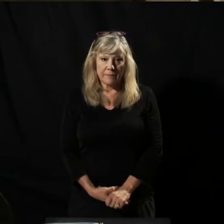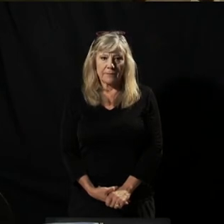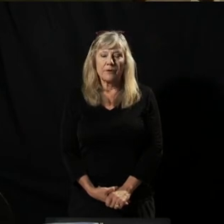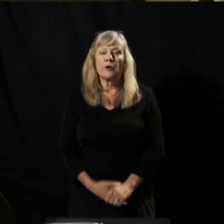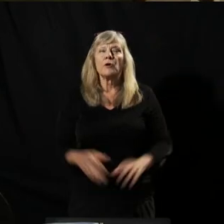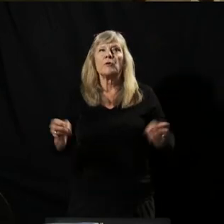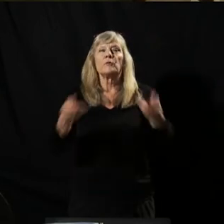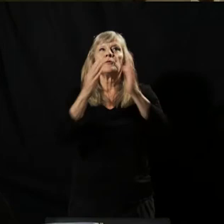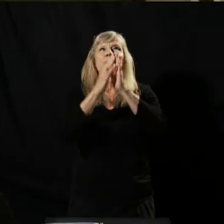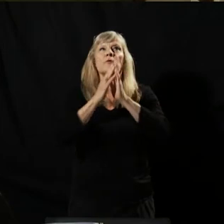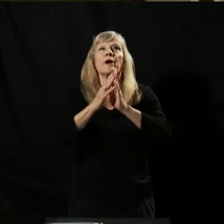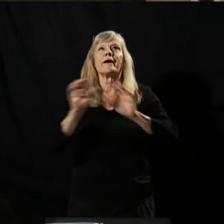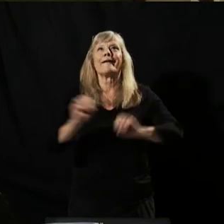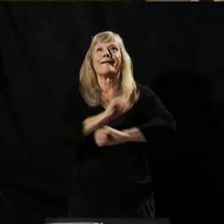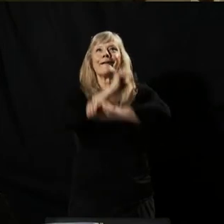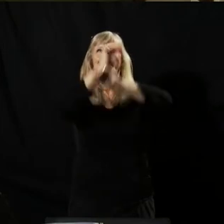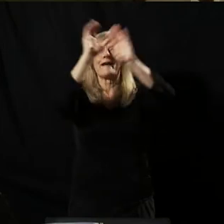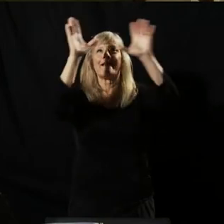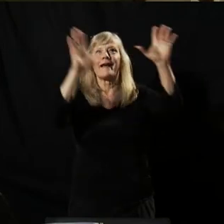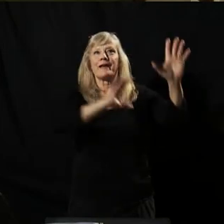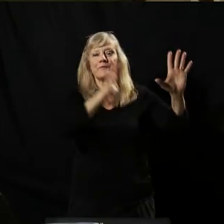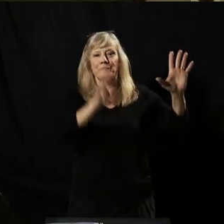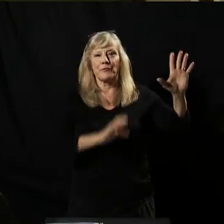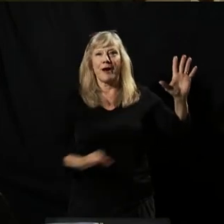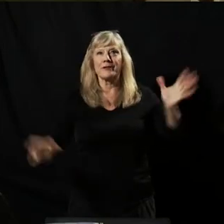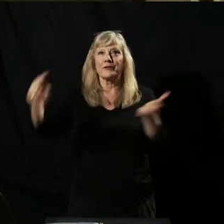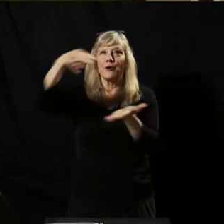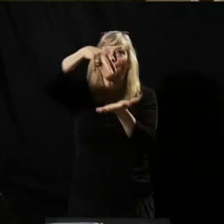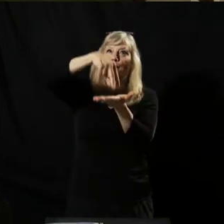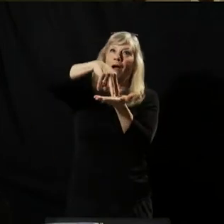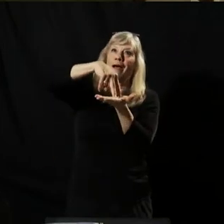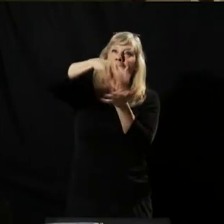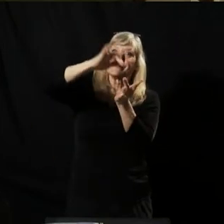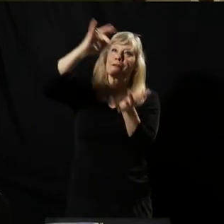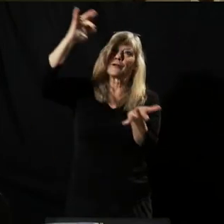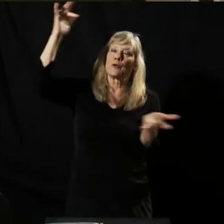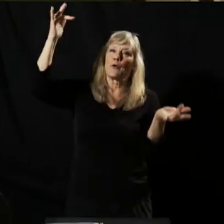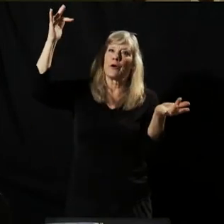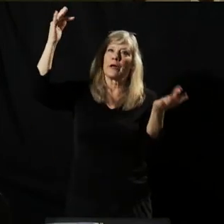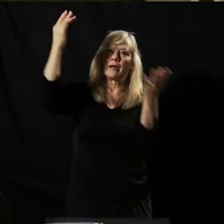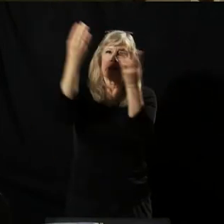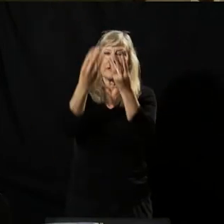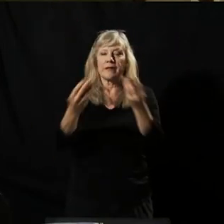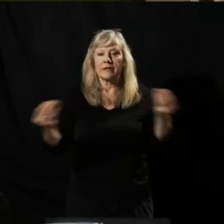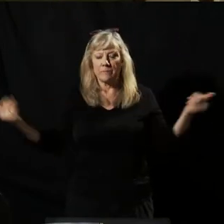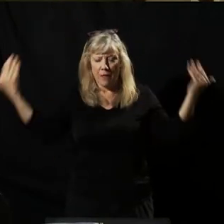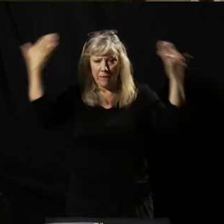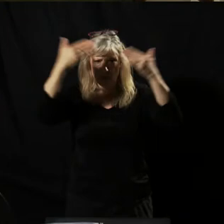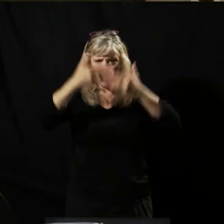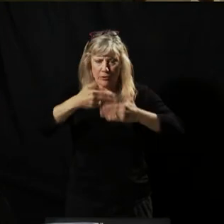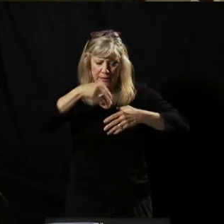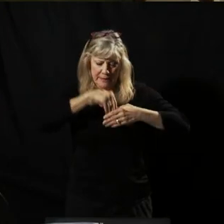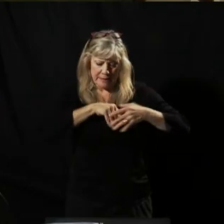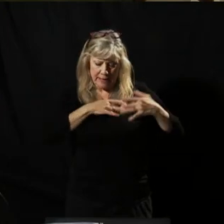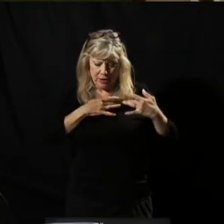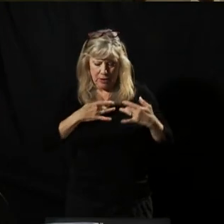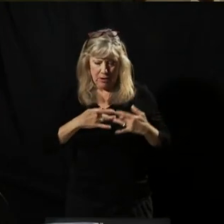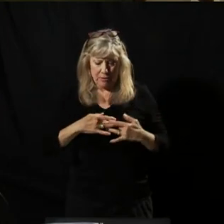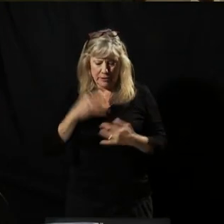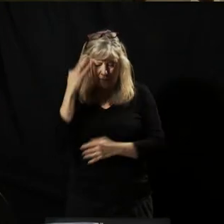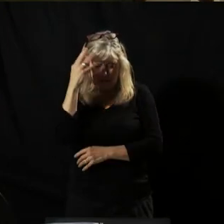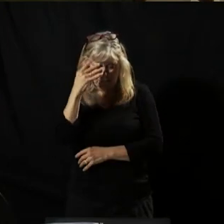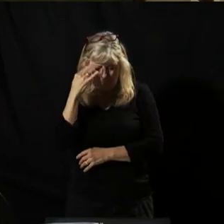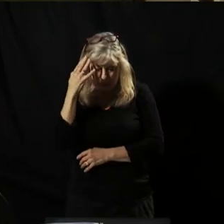May the light of Christ rising in glory dispel the darkness of our hearts and